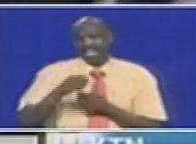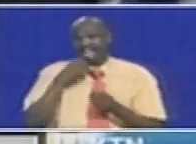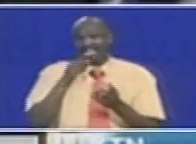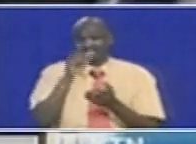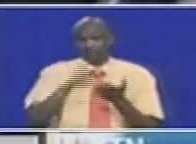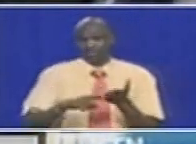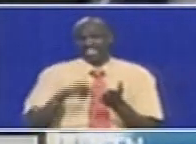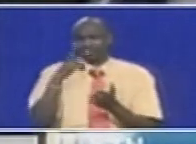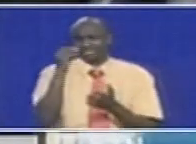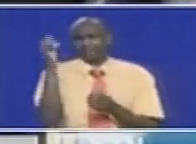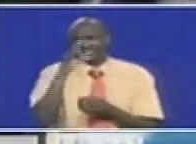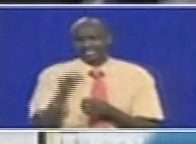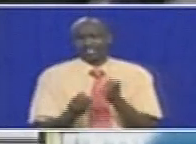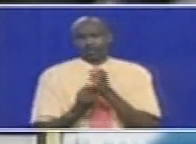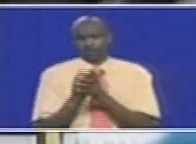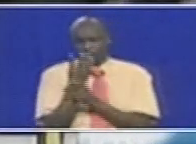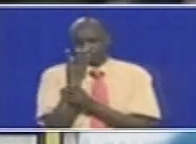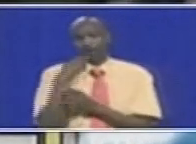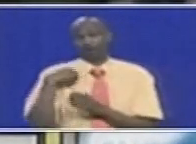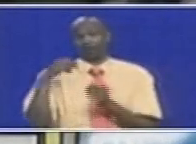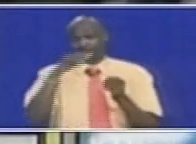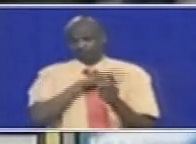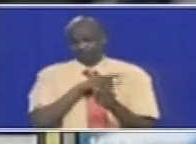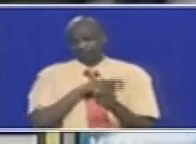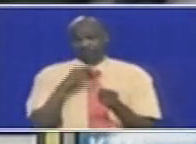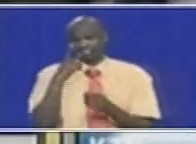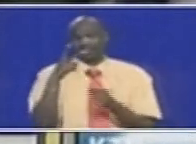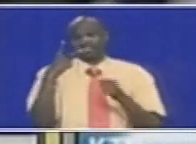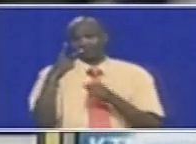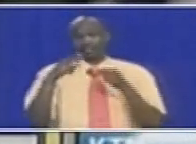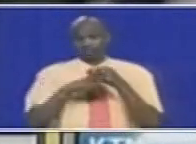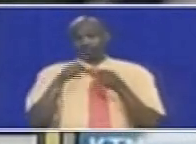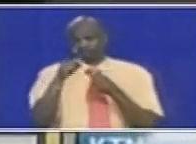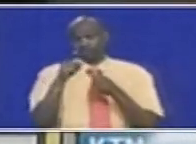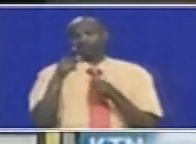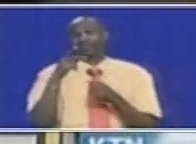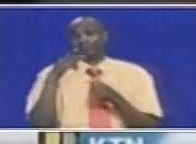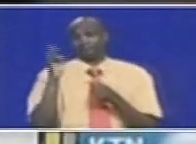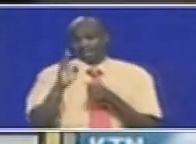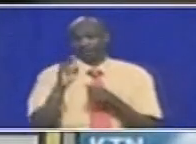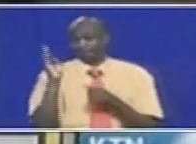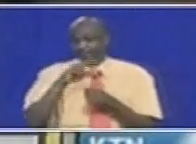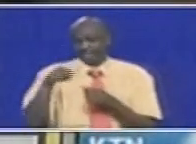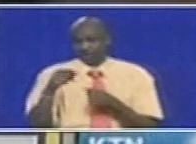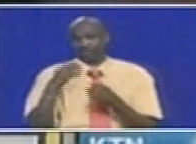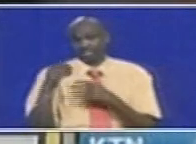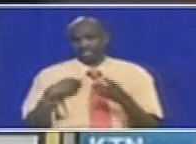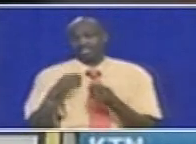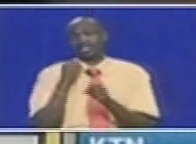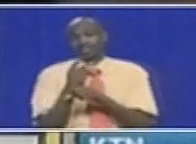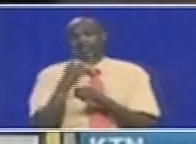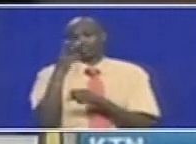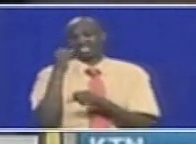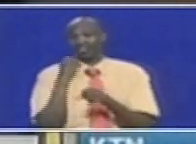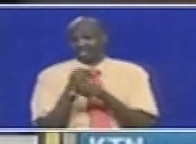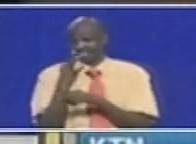a 20% growth pre-tax profits to 7.2 billion shillings for the year ended December 2013.